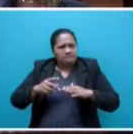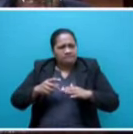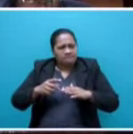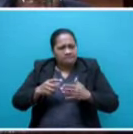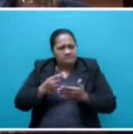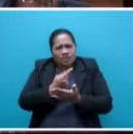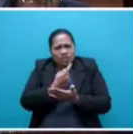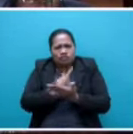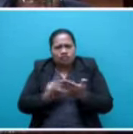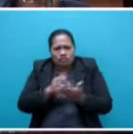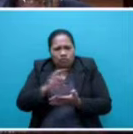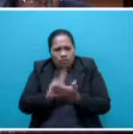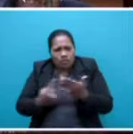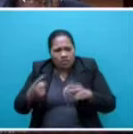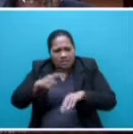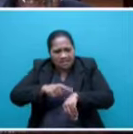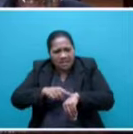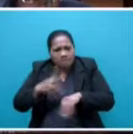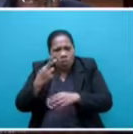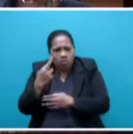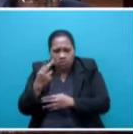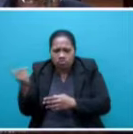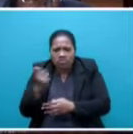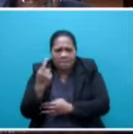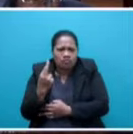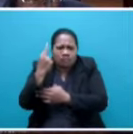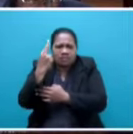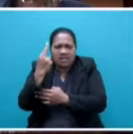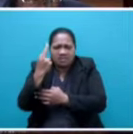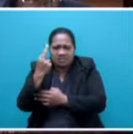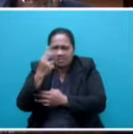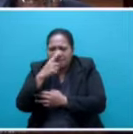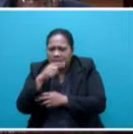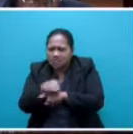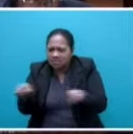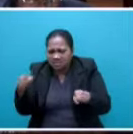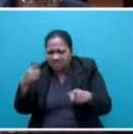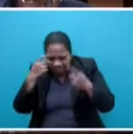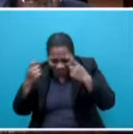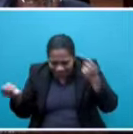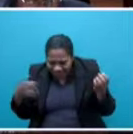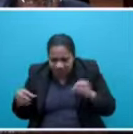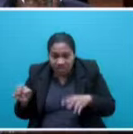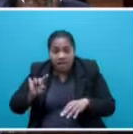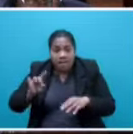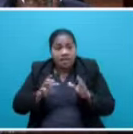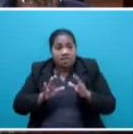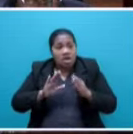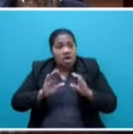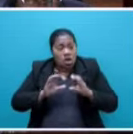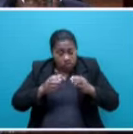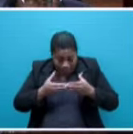are able to represent the people's views. The committees are extremely powerful